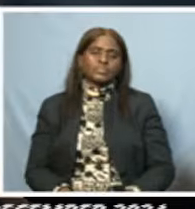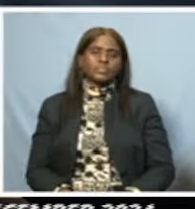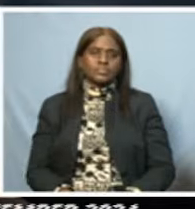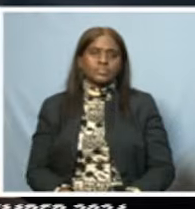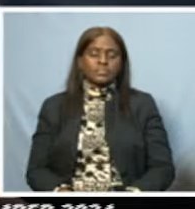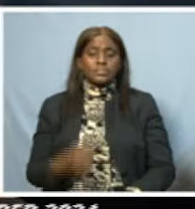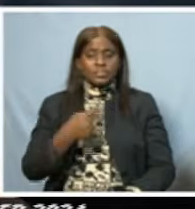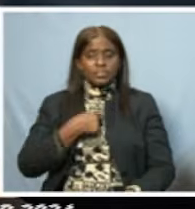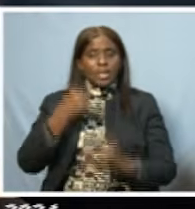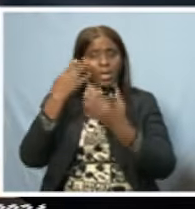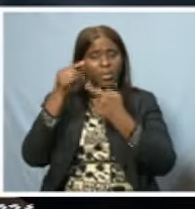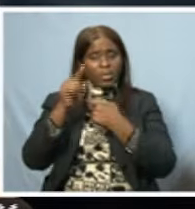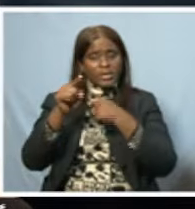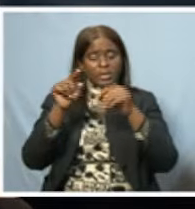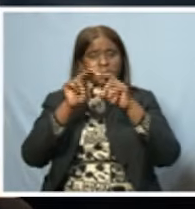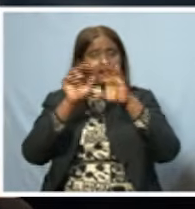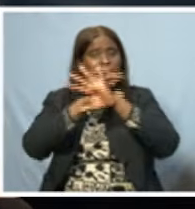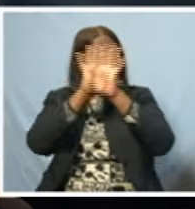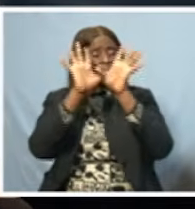I hope that is clear.